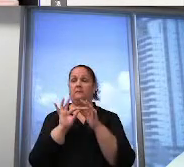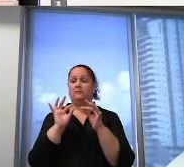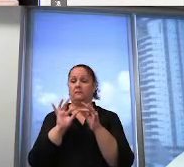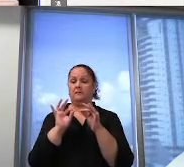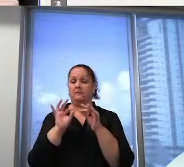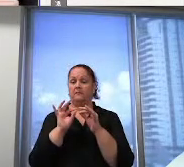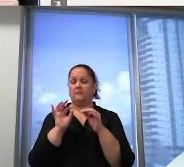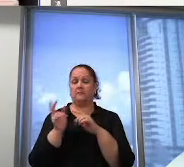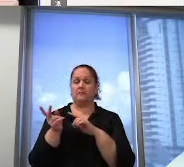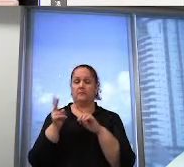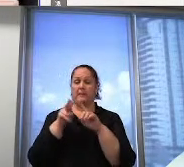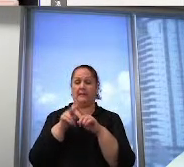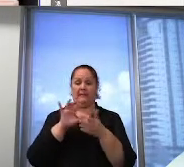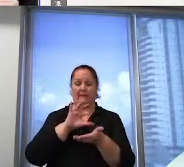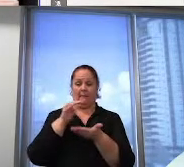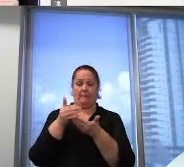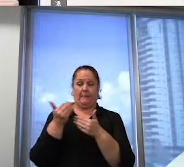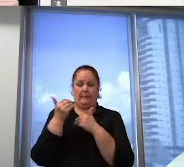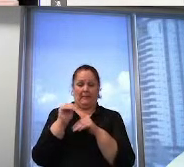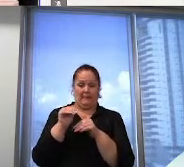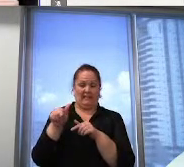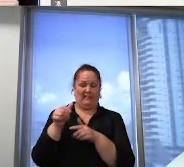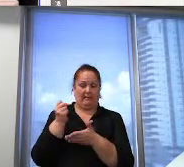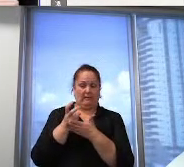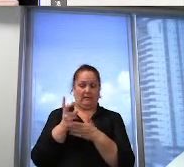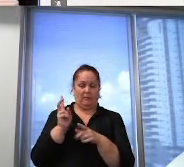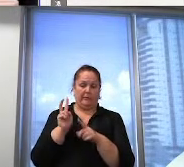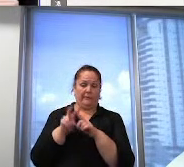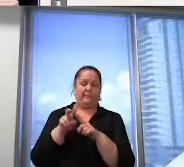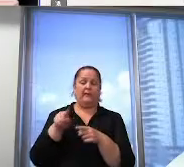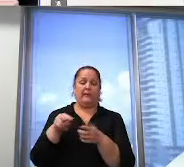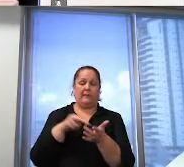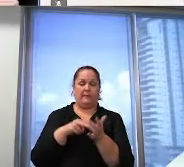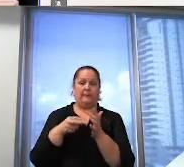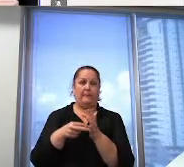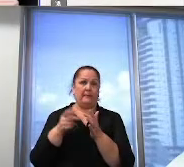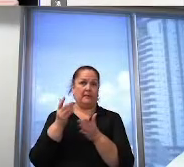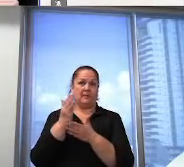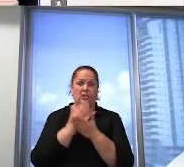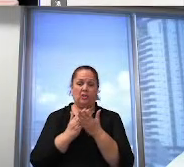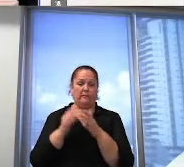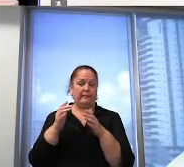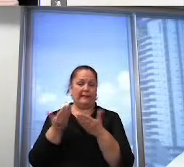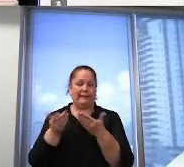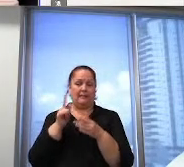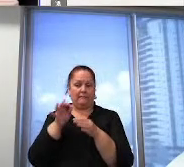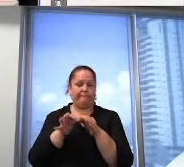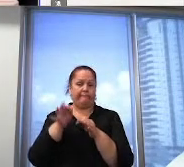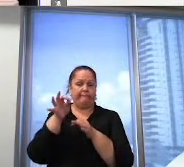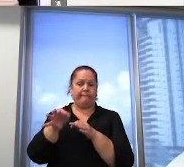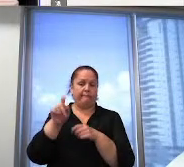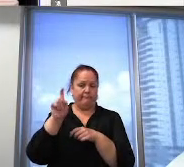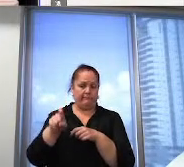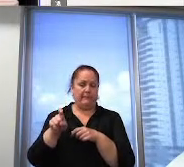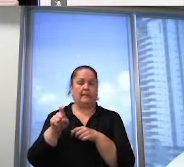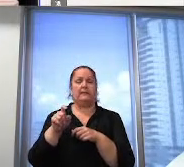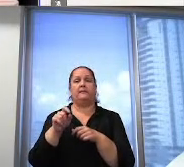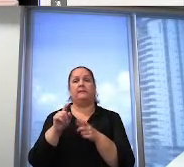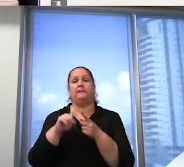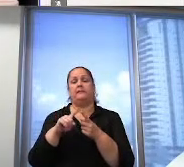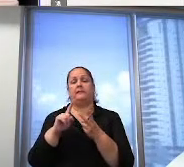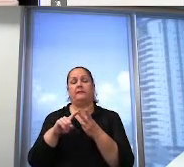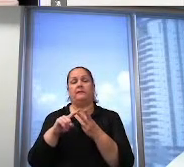say that application of the constrained budget will result in deferring certain activities